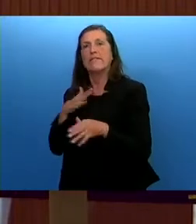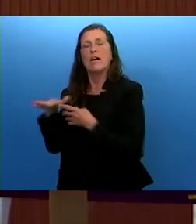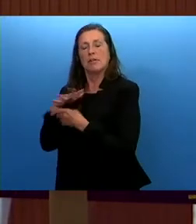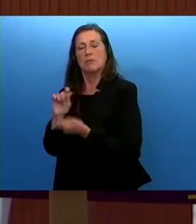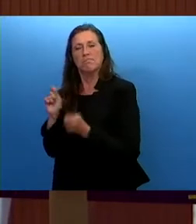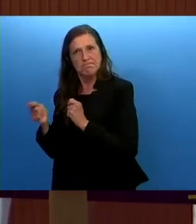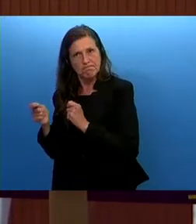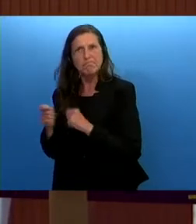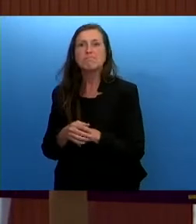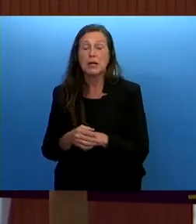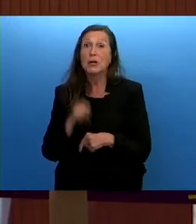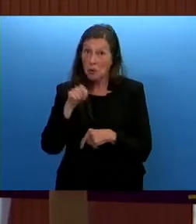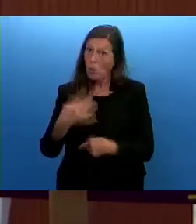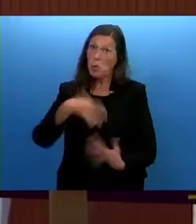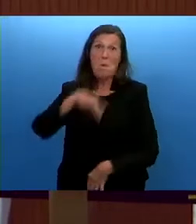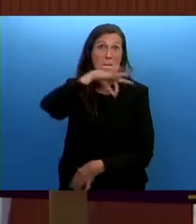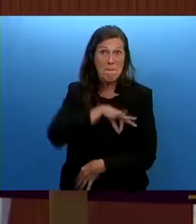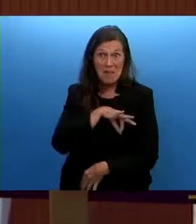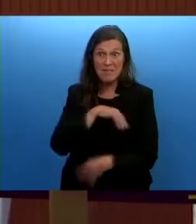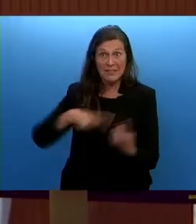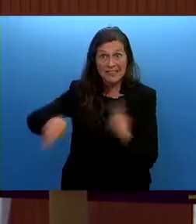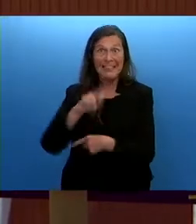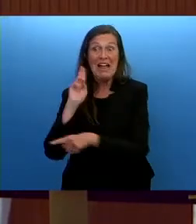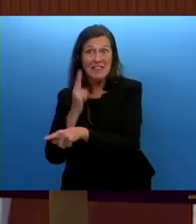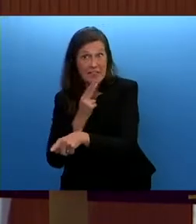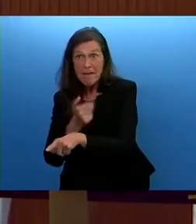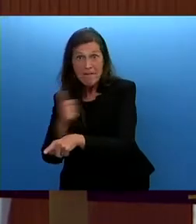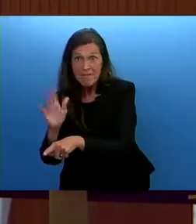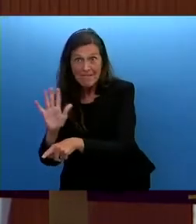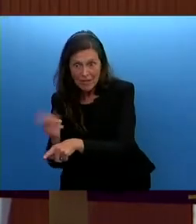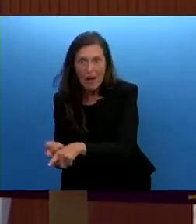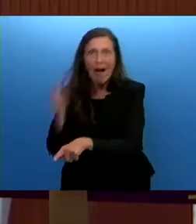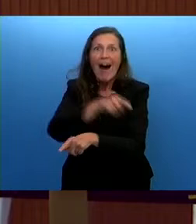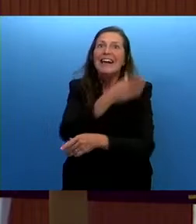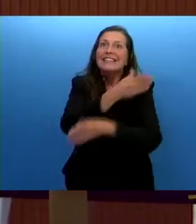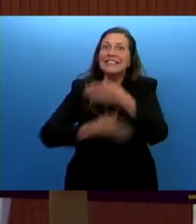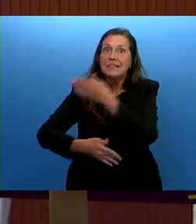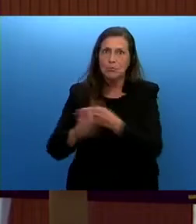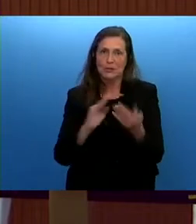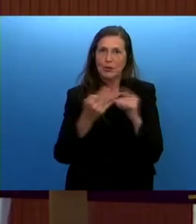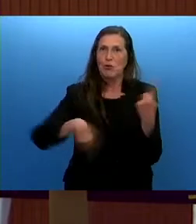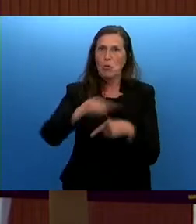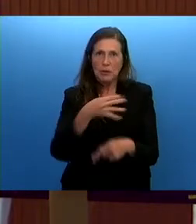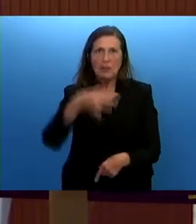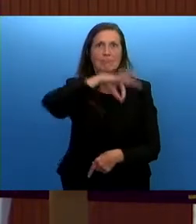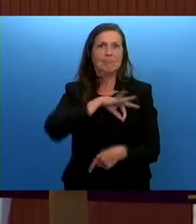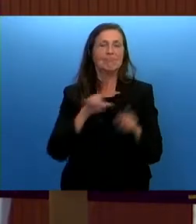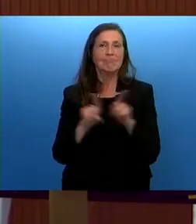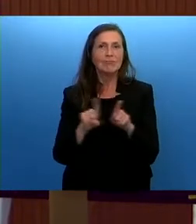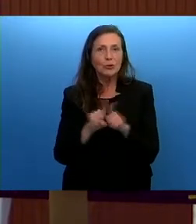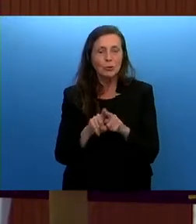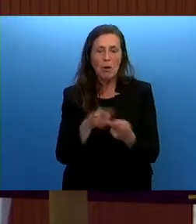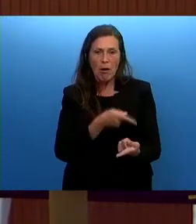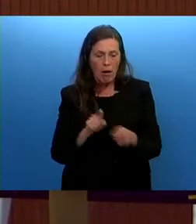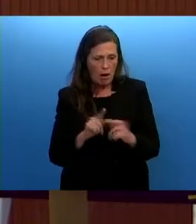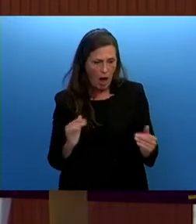sign was not only benefiting the deaf participants, but also the disability community as a whole. And increased inclusion and